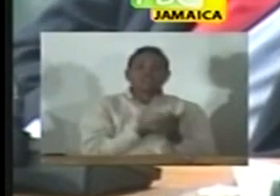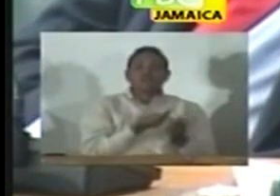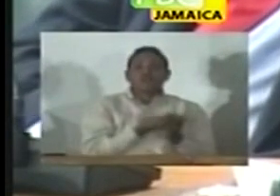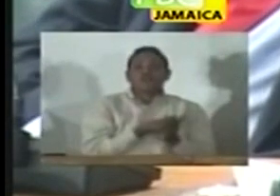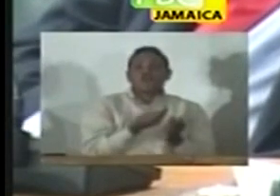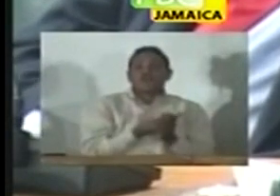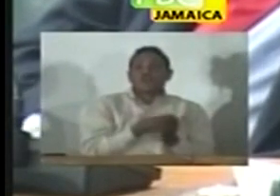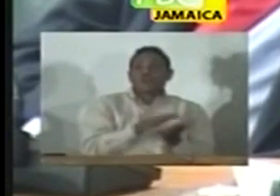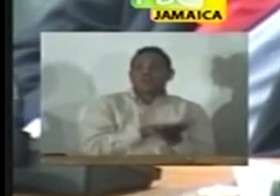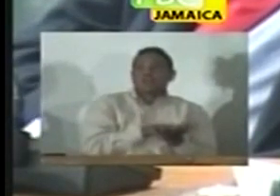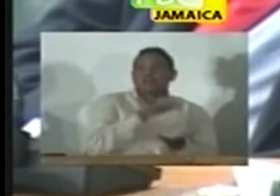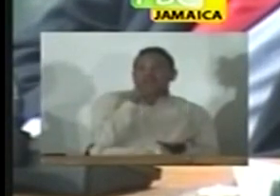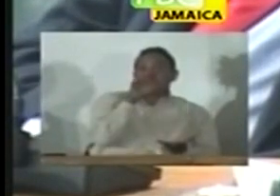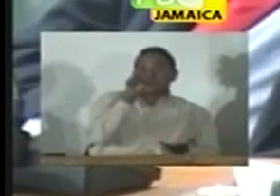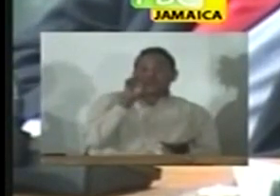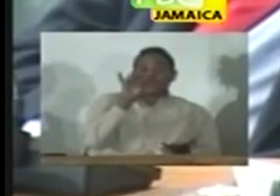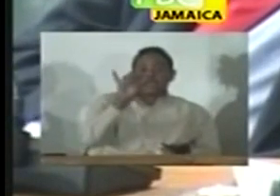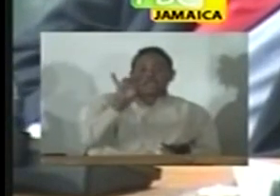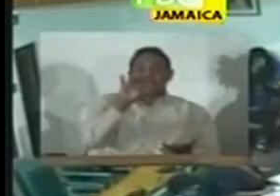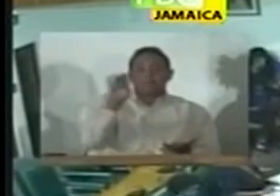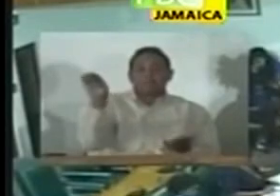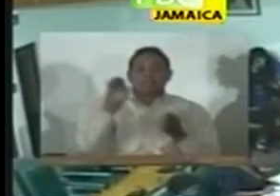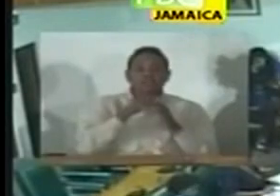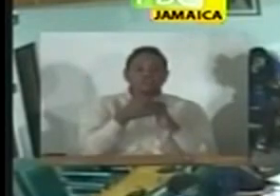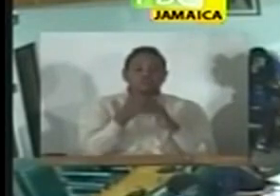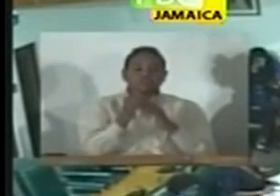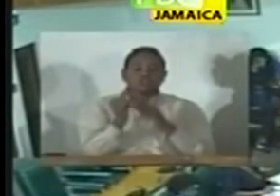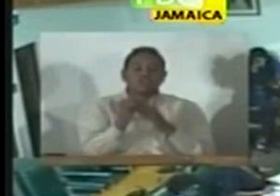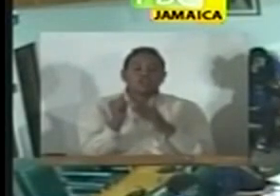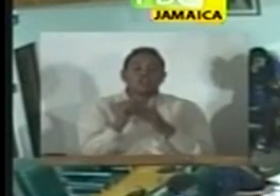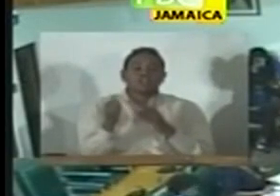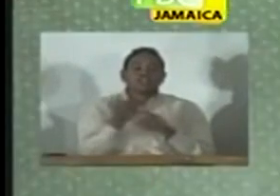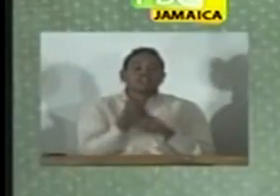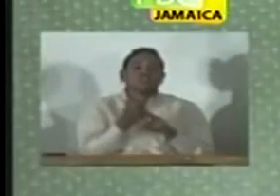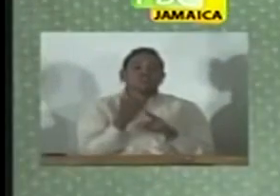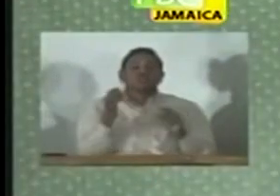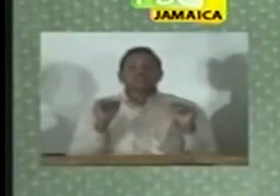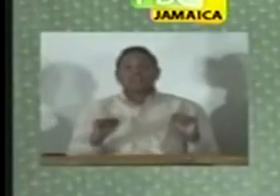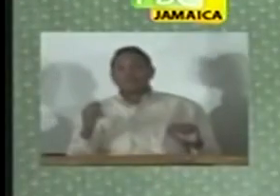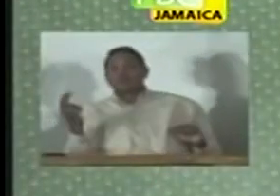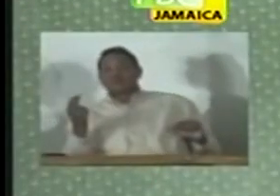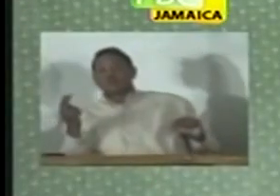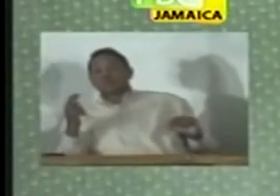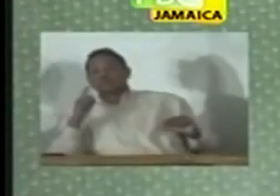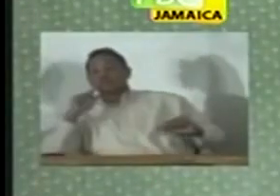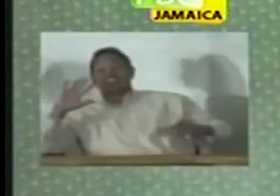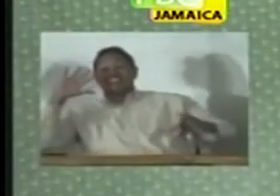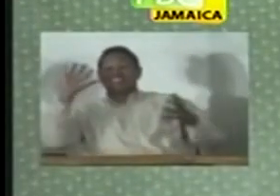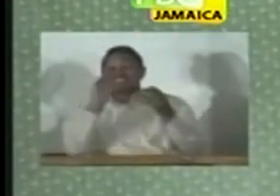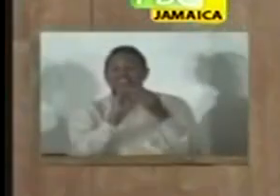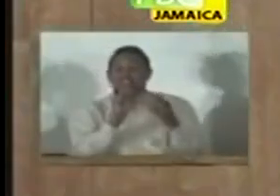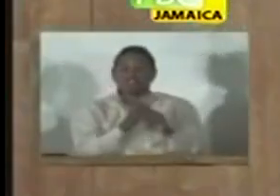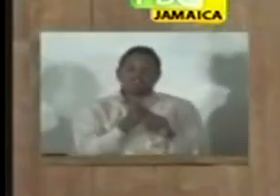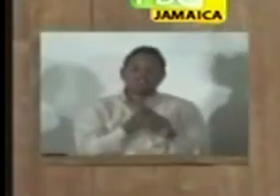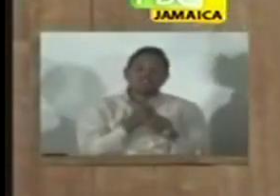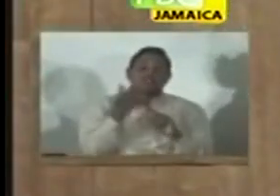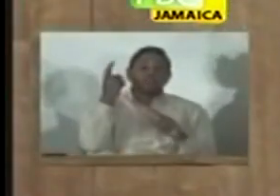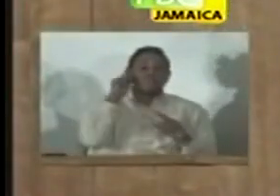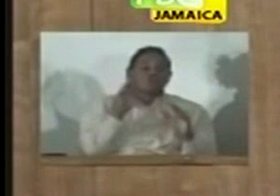money, 208 billion Jamaican, so that it may be used entirely